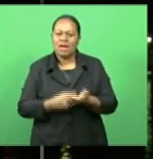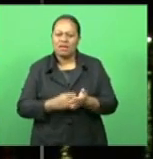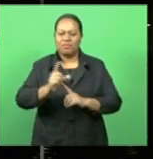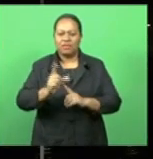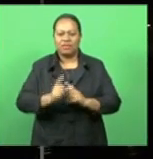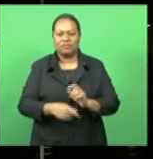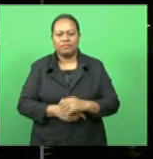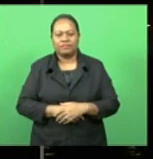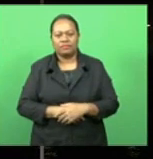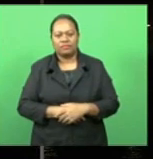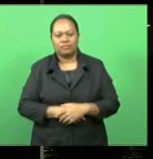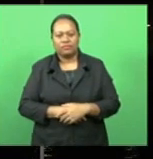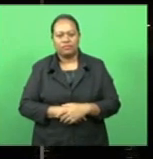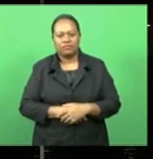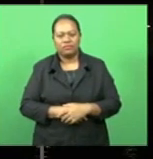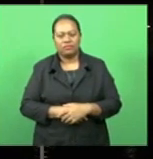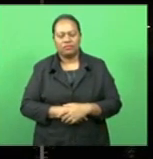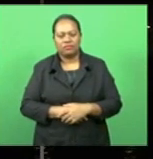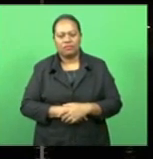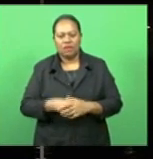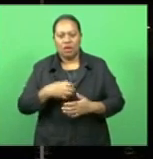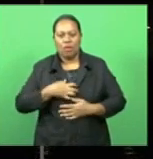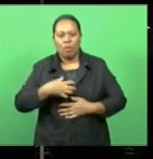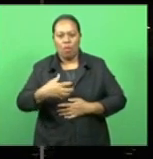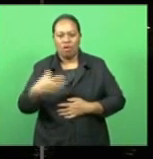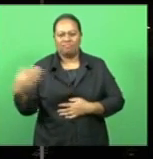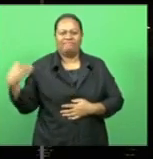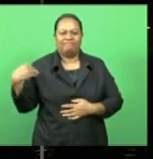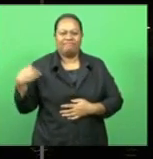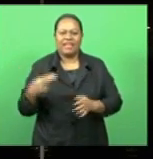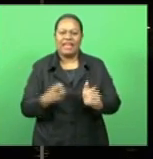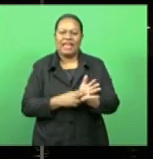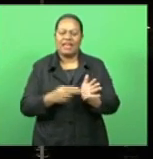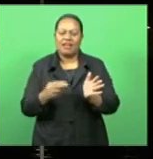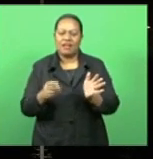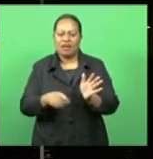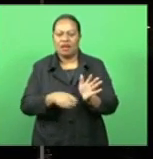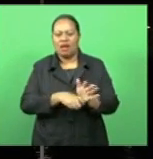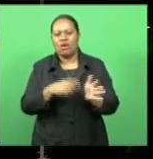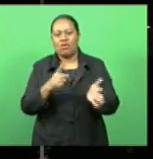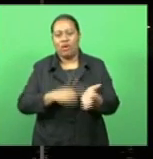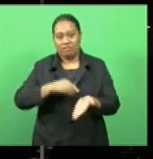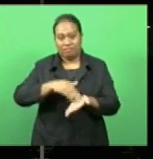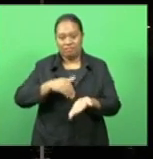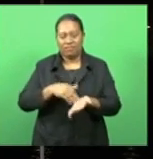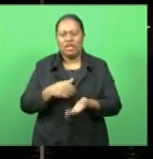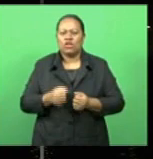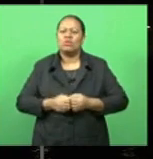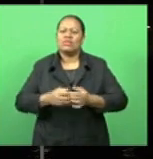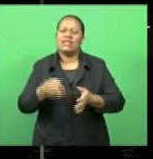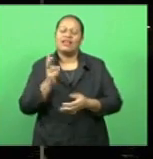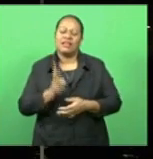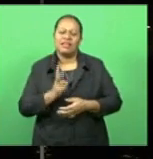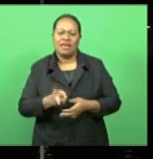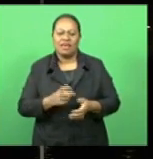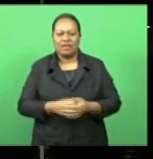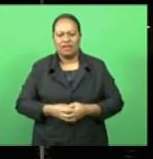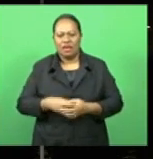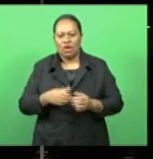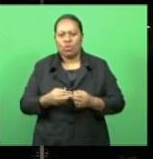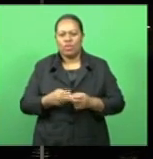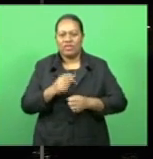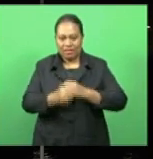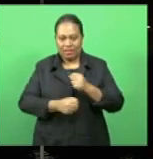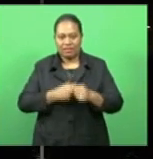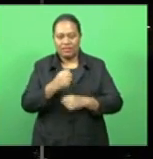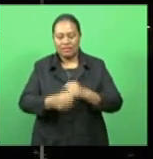dries up. There is more trouble in the NRL's attempts to restart rugby league. The players threatened to delay a return